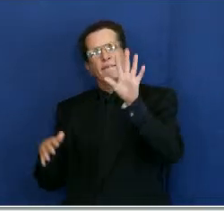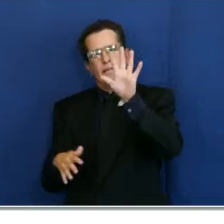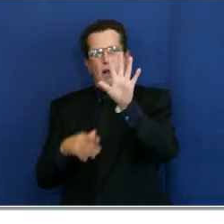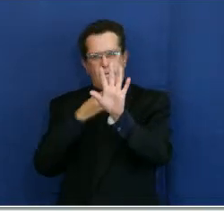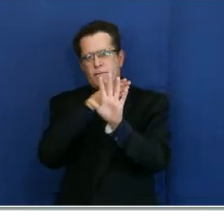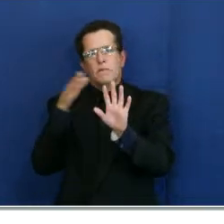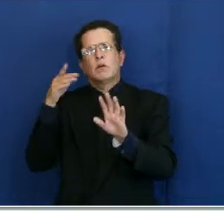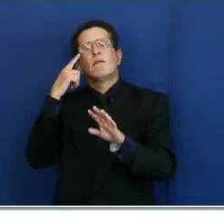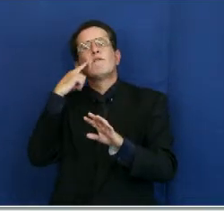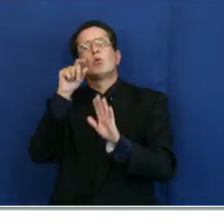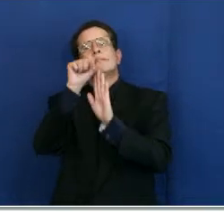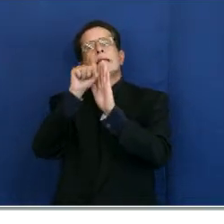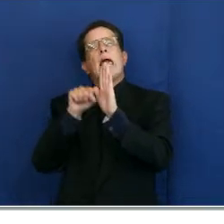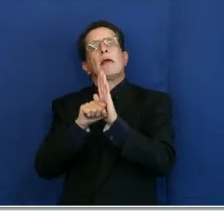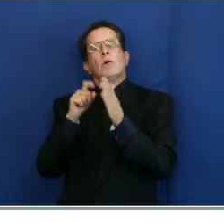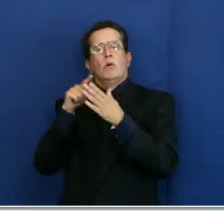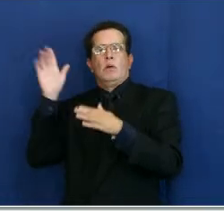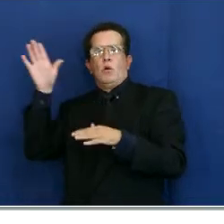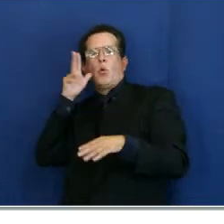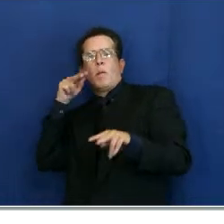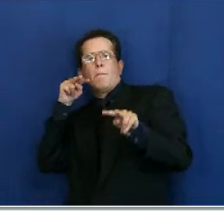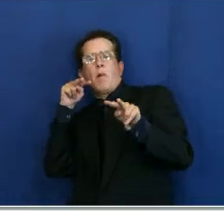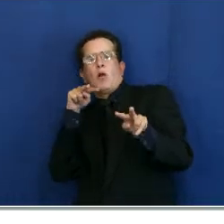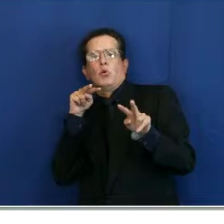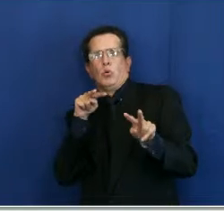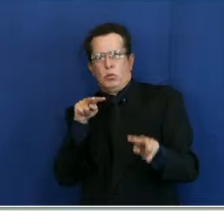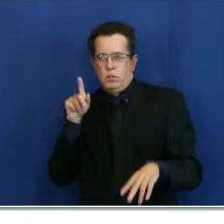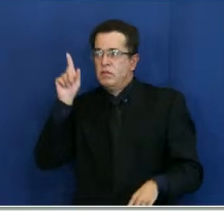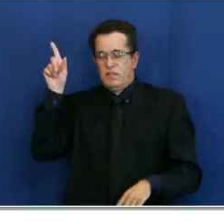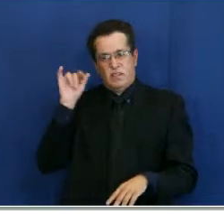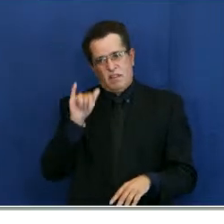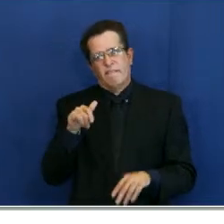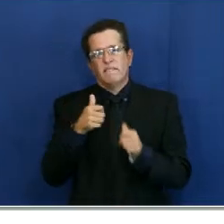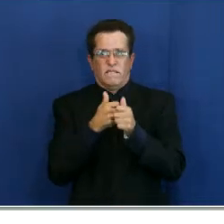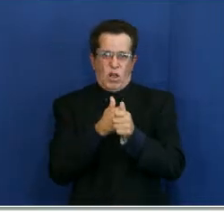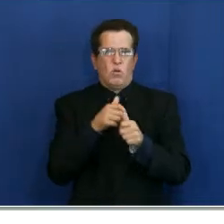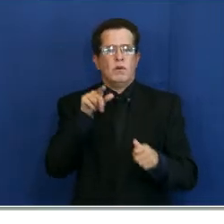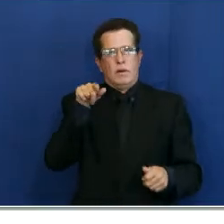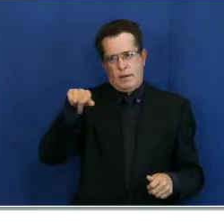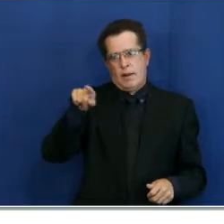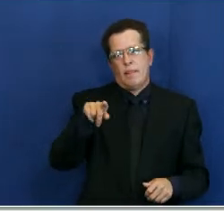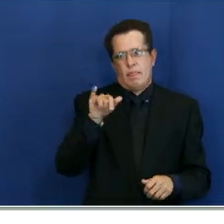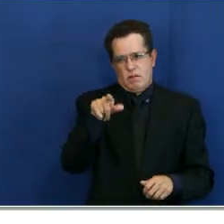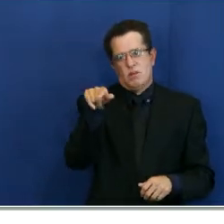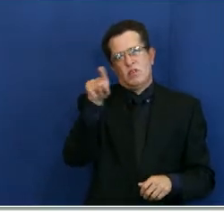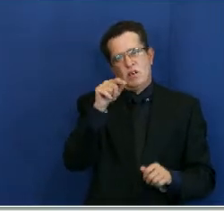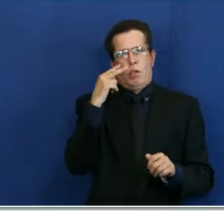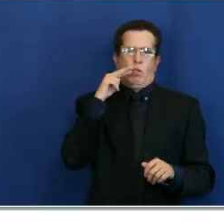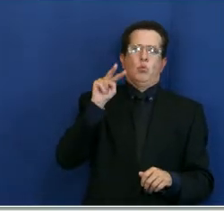the state's monitoring list. So this is provided for your convenience.